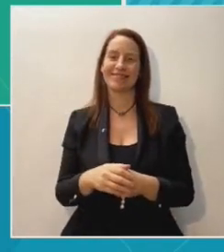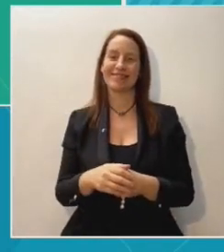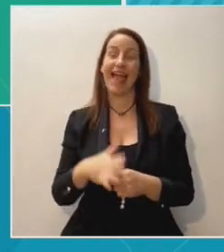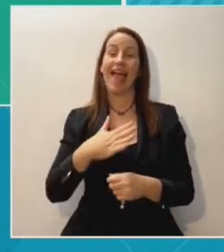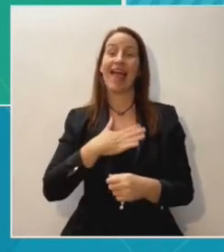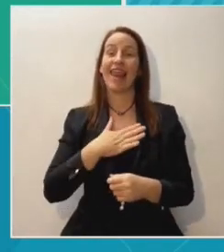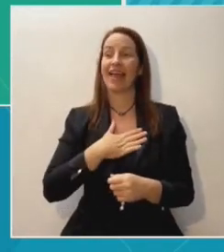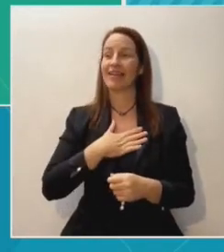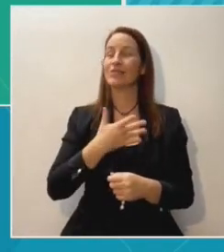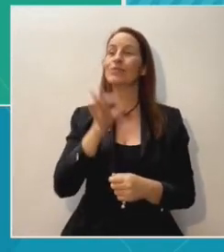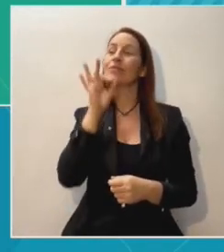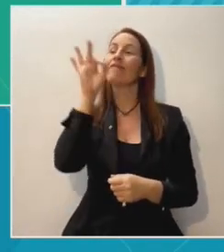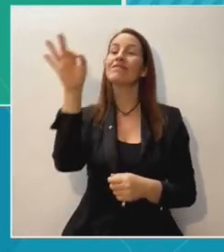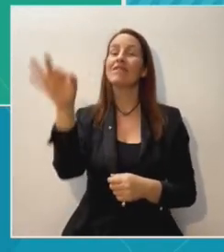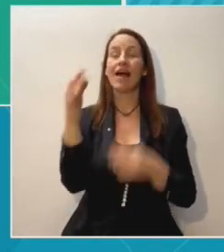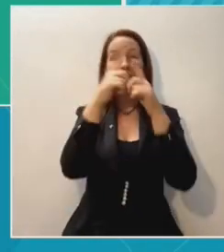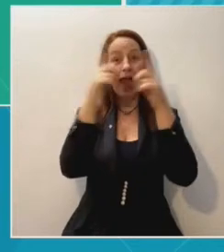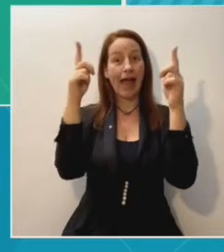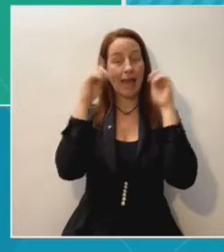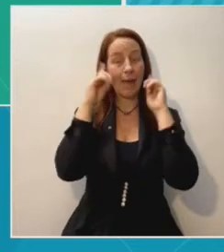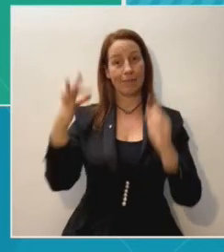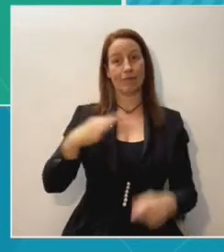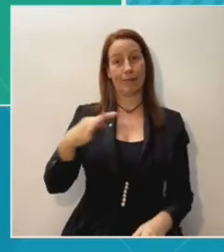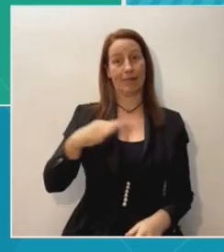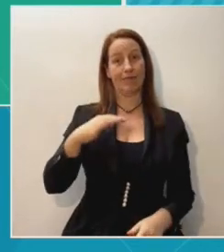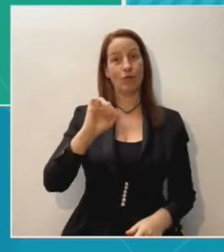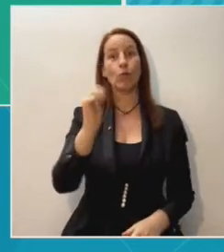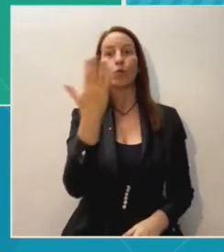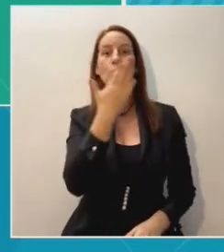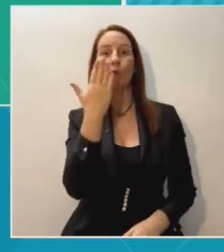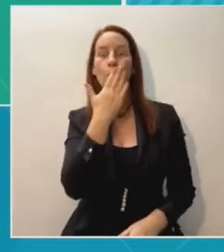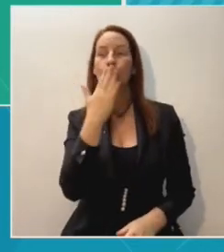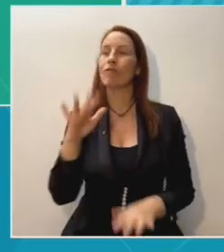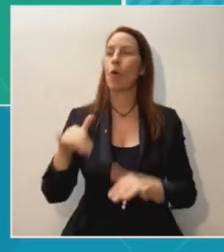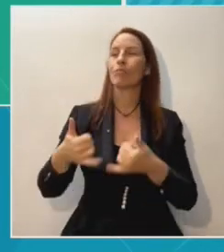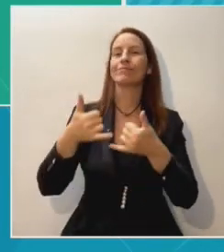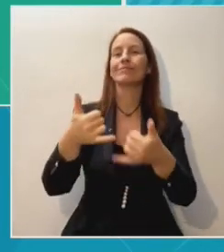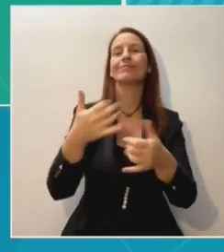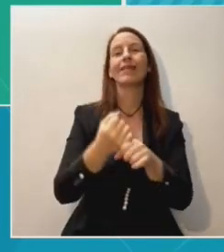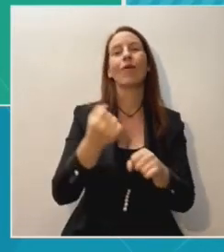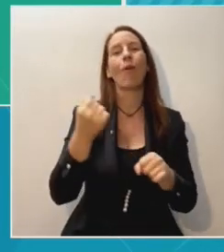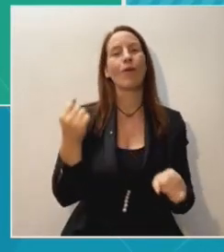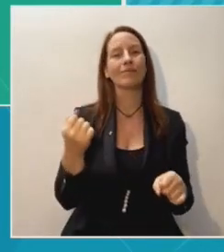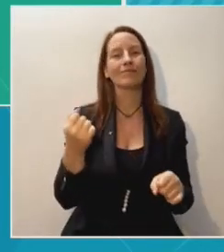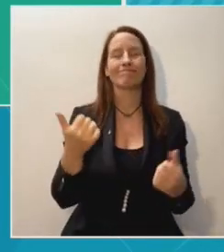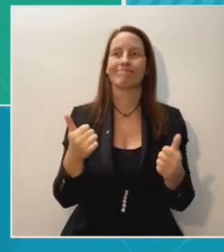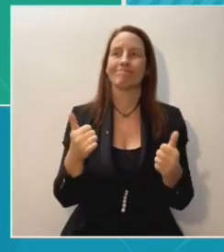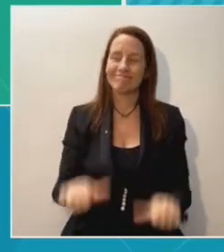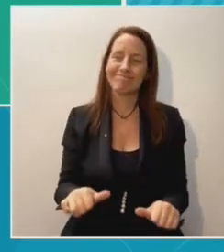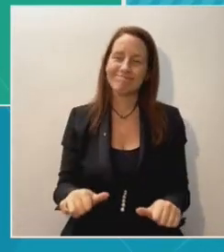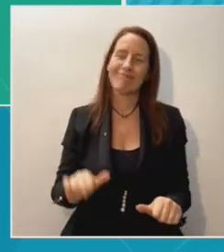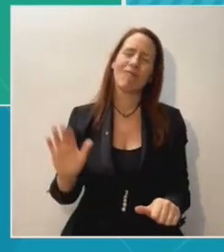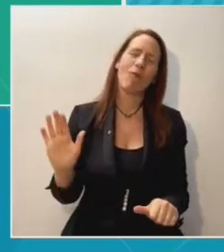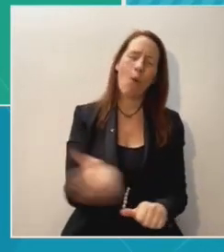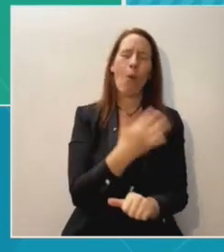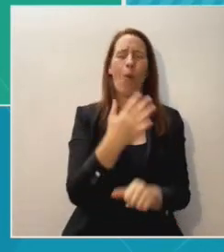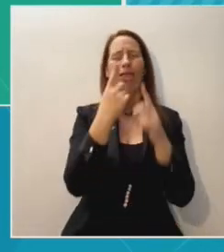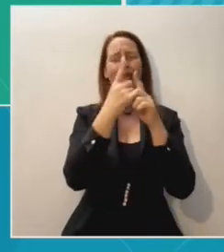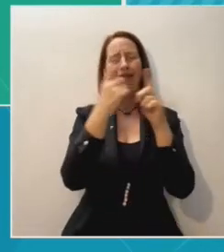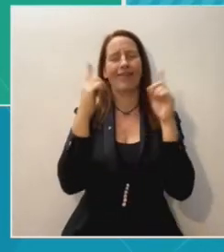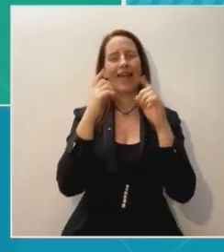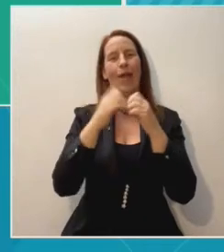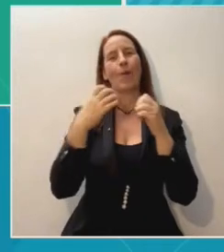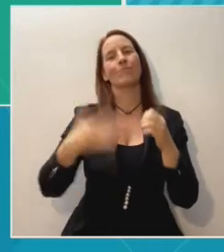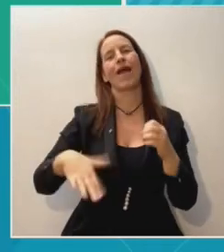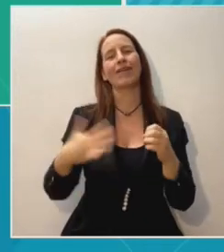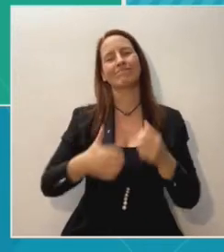your school to make your awards. Finally, from all of us at the University of Brighton, congratulations